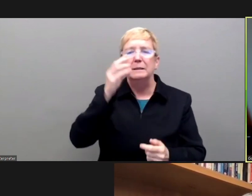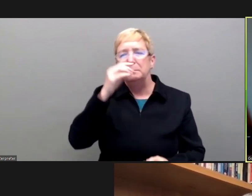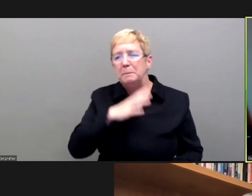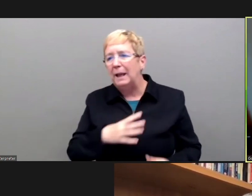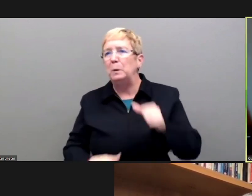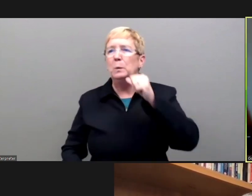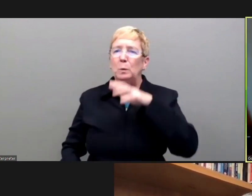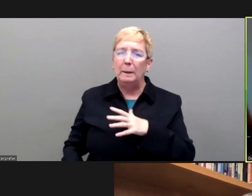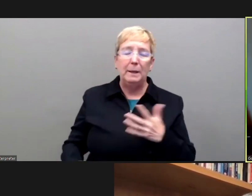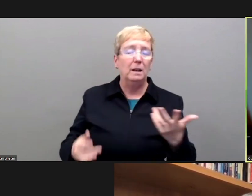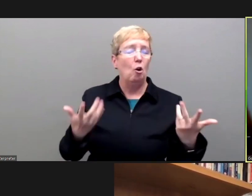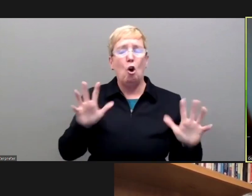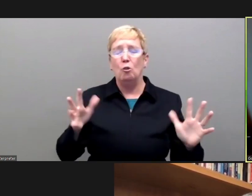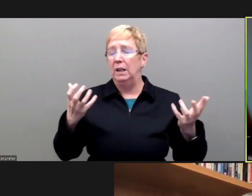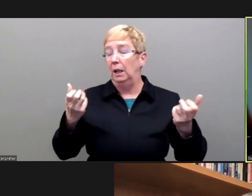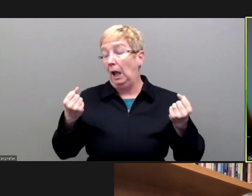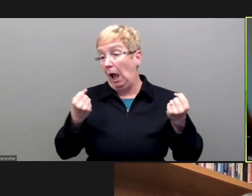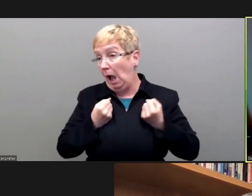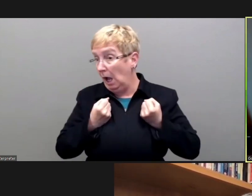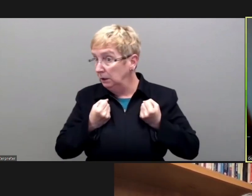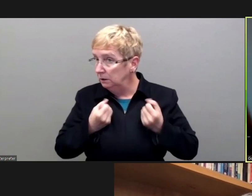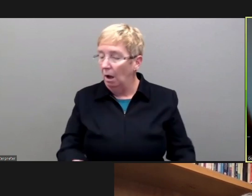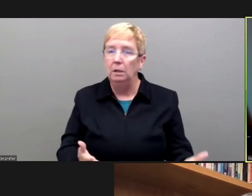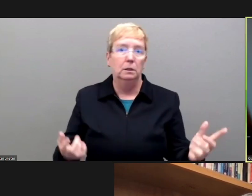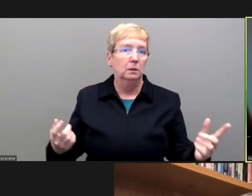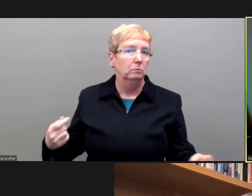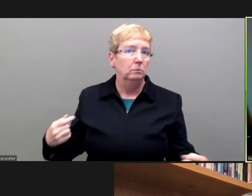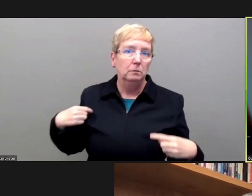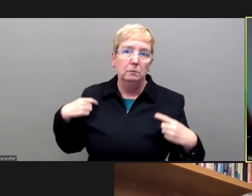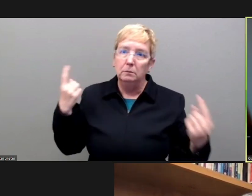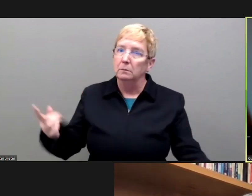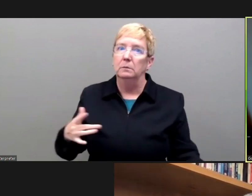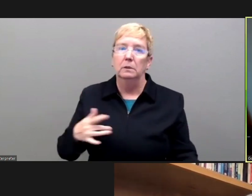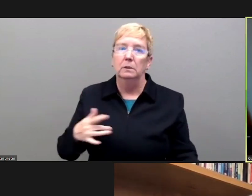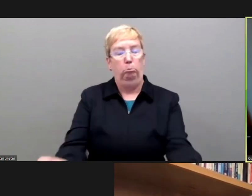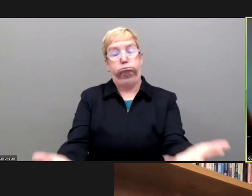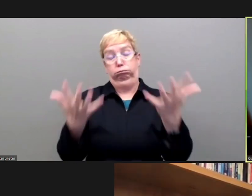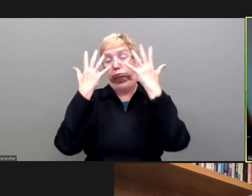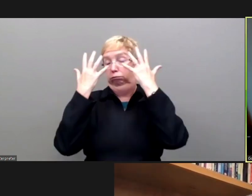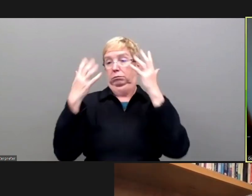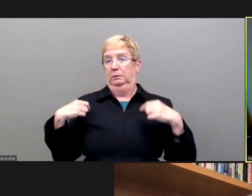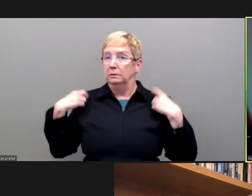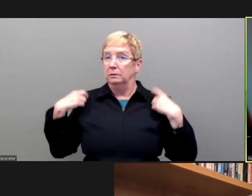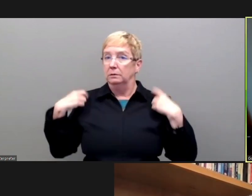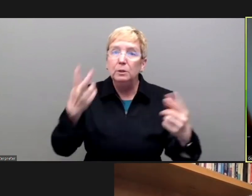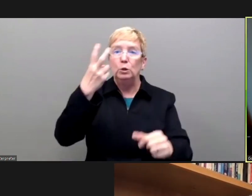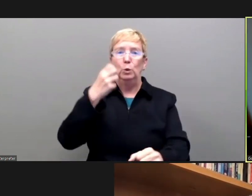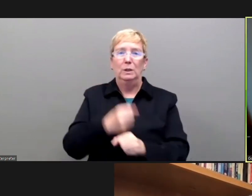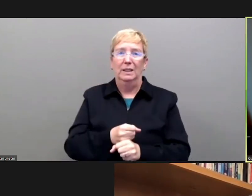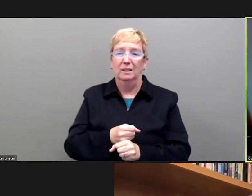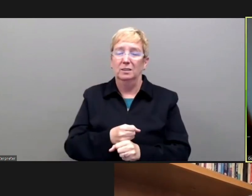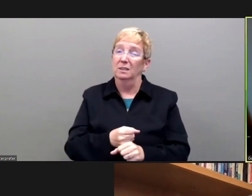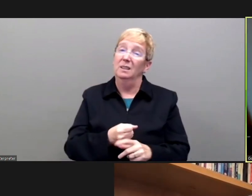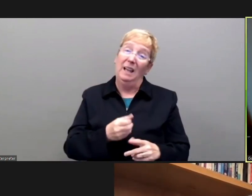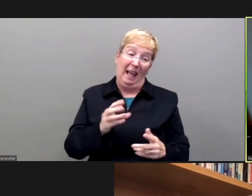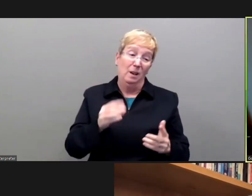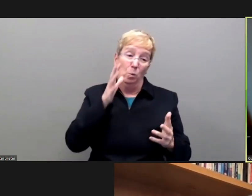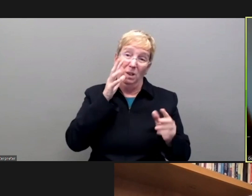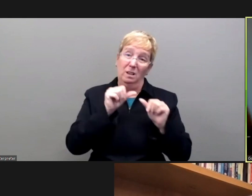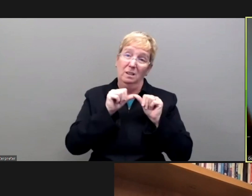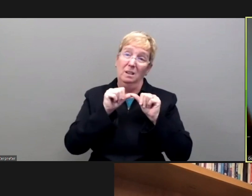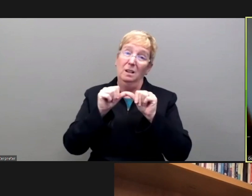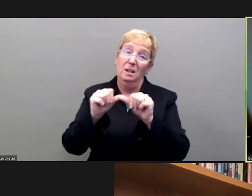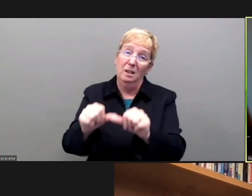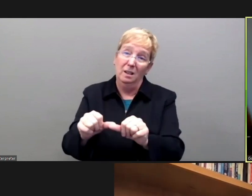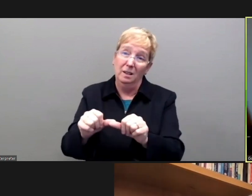for us in this during this global pandemic for almost 2 years, and it's going to continue. And this also creates